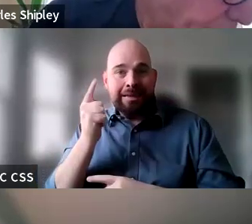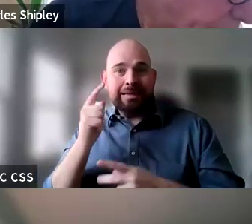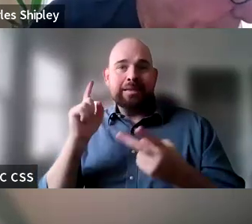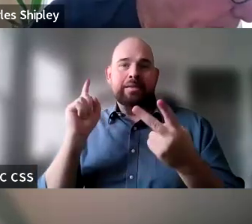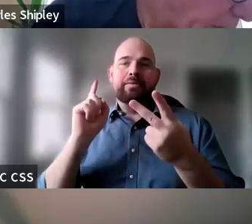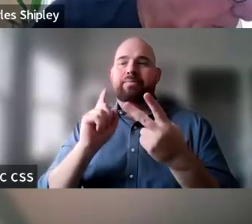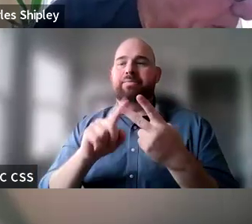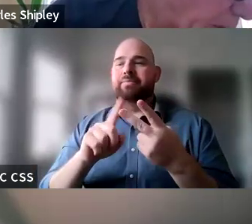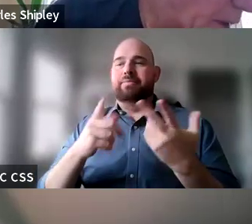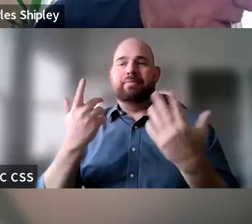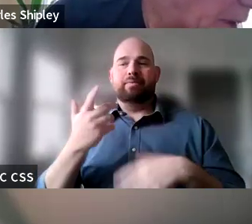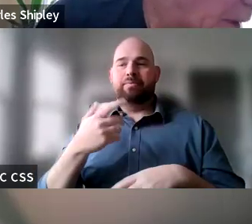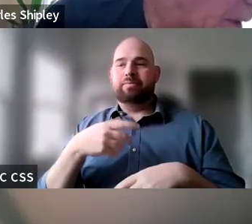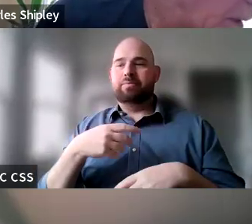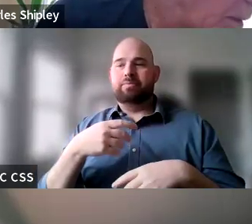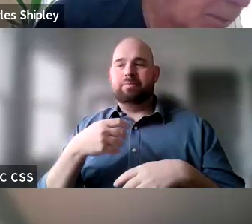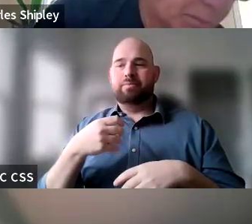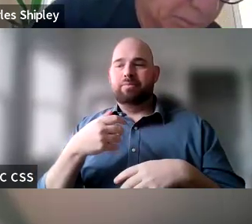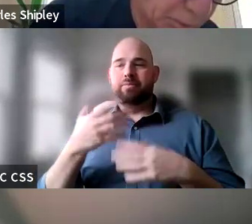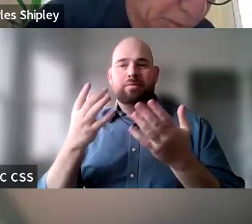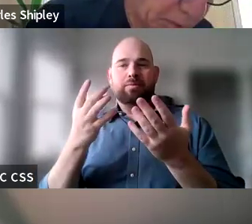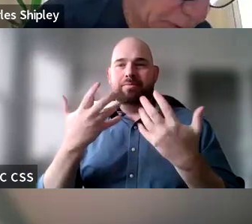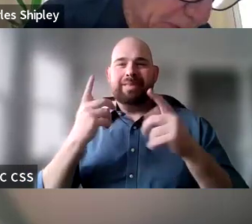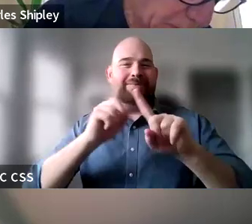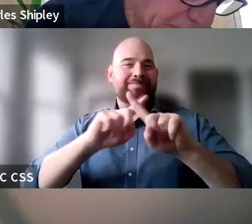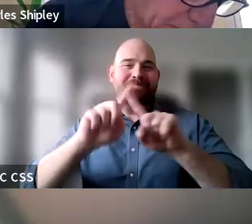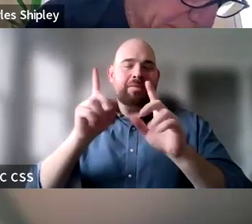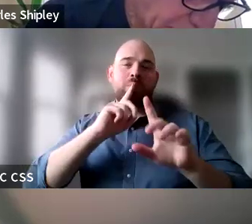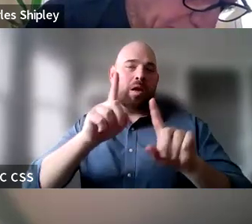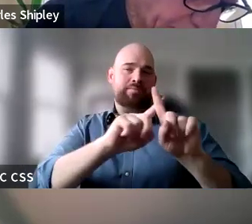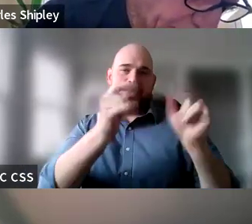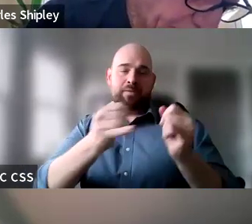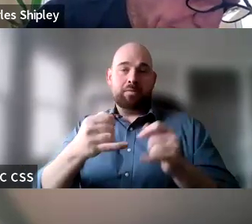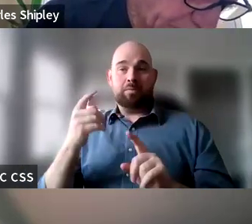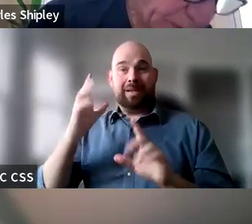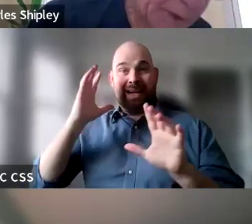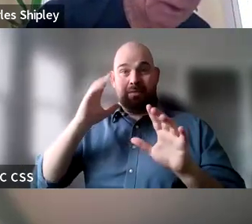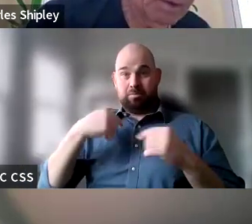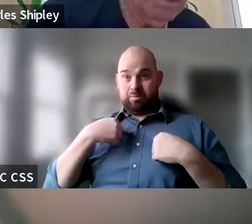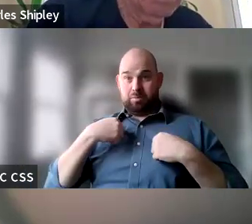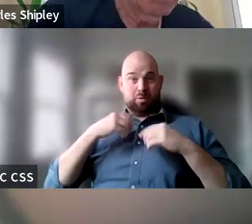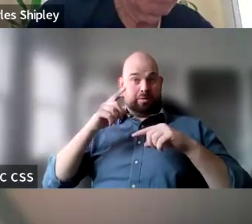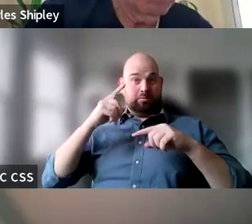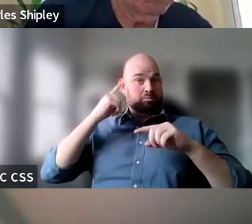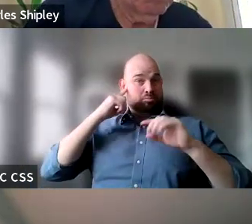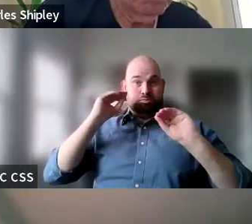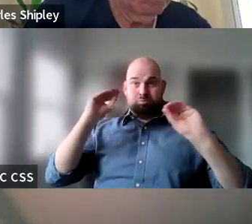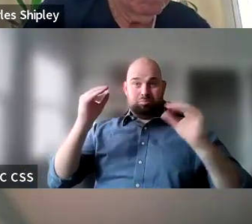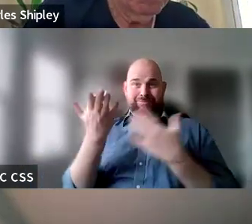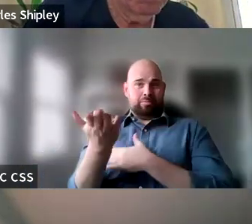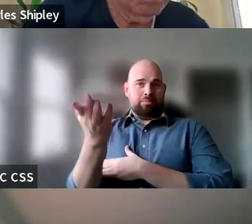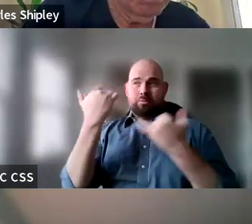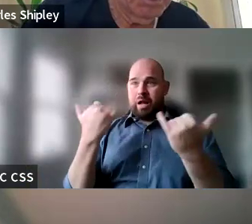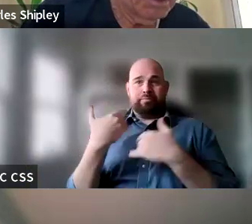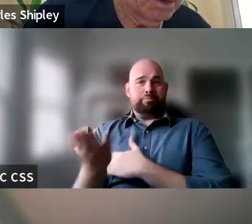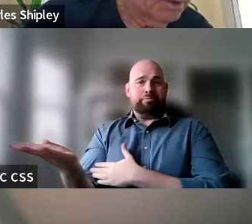enough, whether it's a gunshot or anything, really, it depends on the individual and their levels